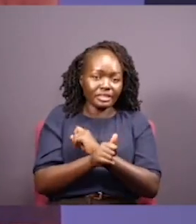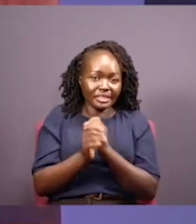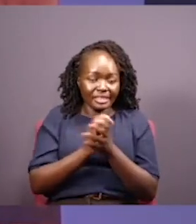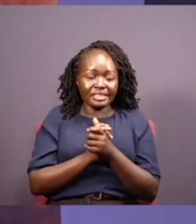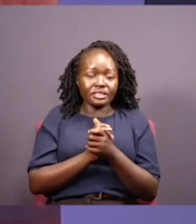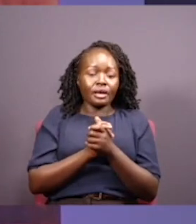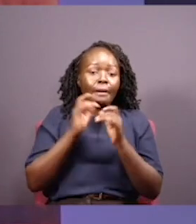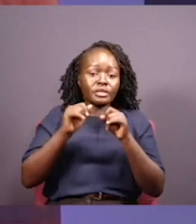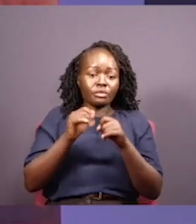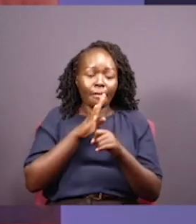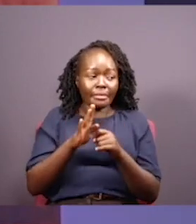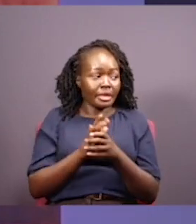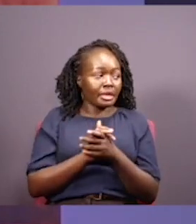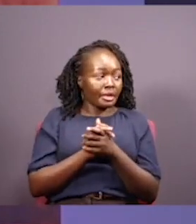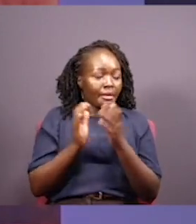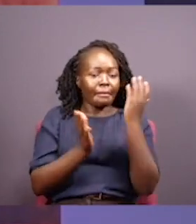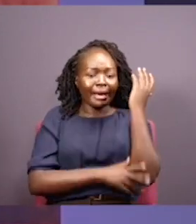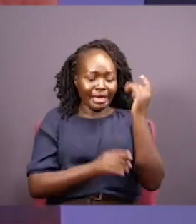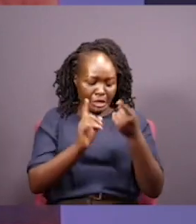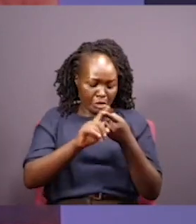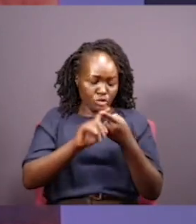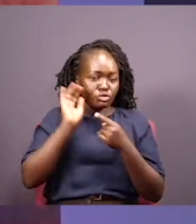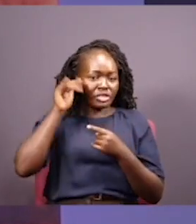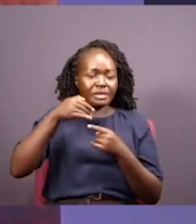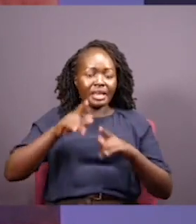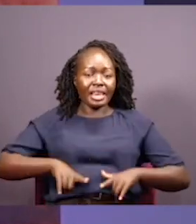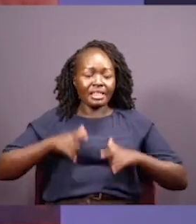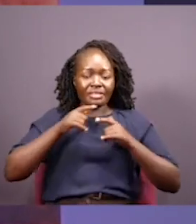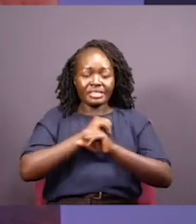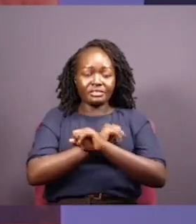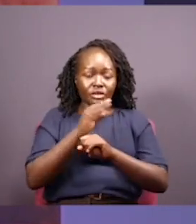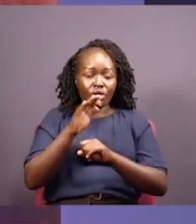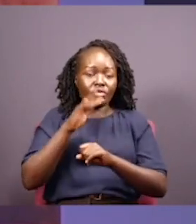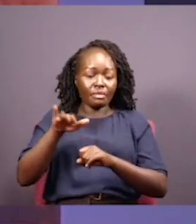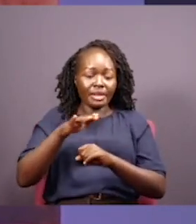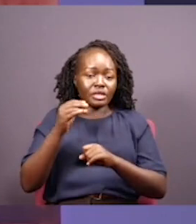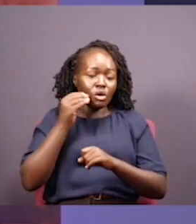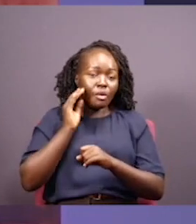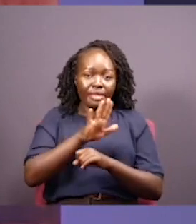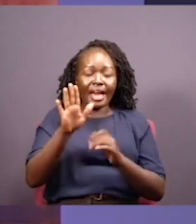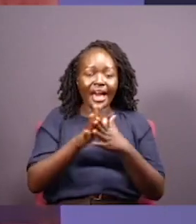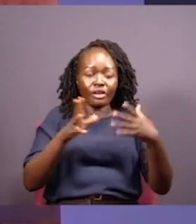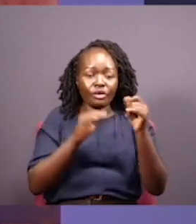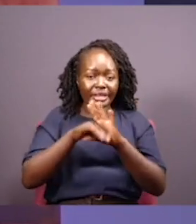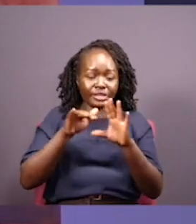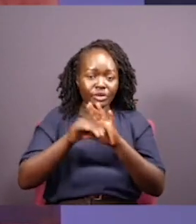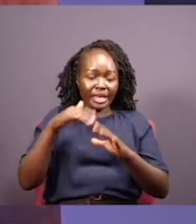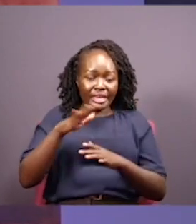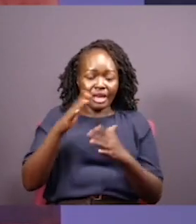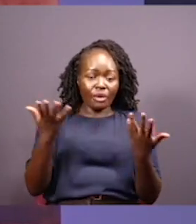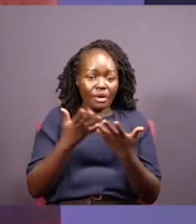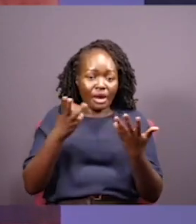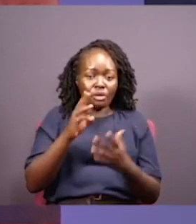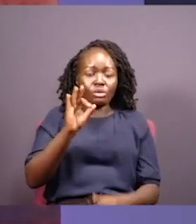be analogous to sheep leaving the safety of their pens and going into areas where wolves